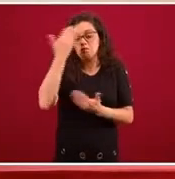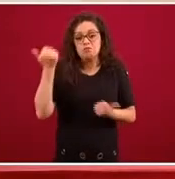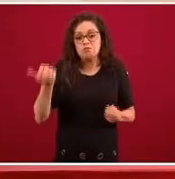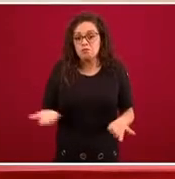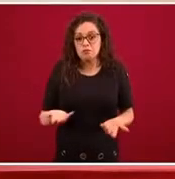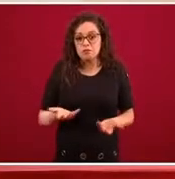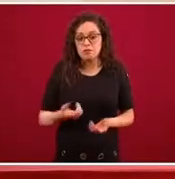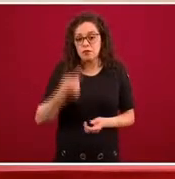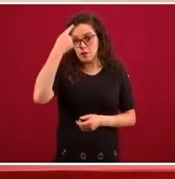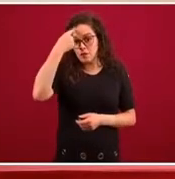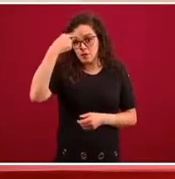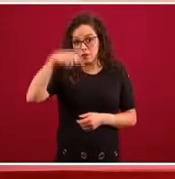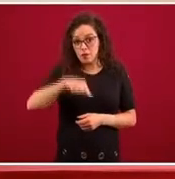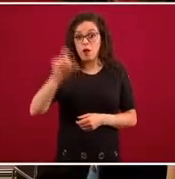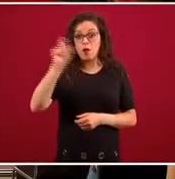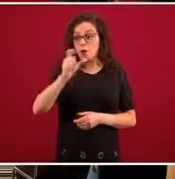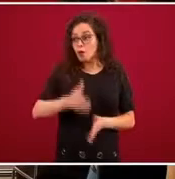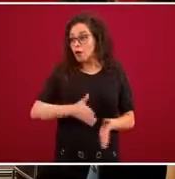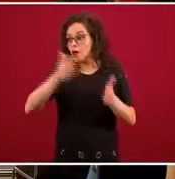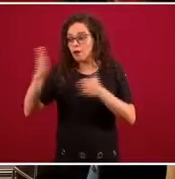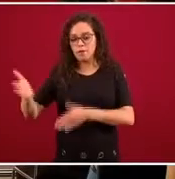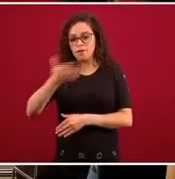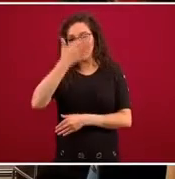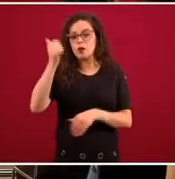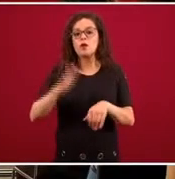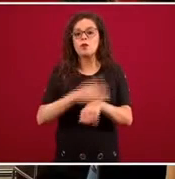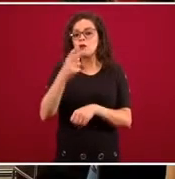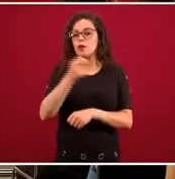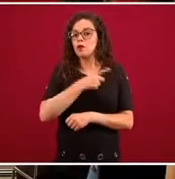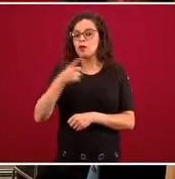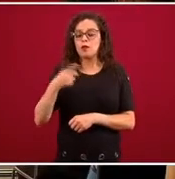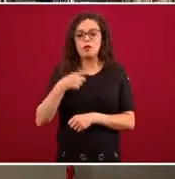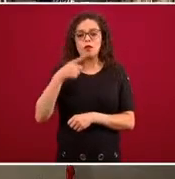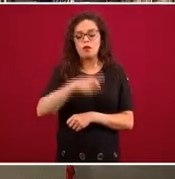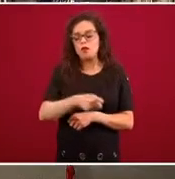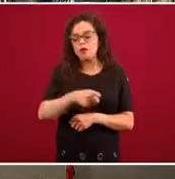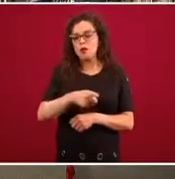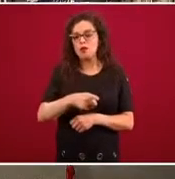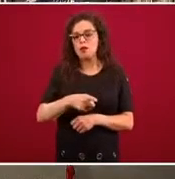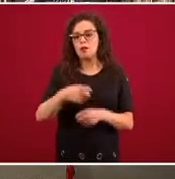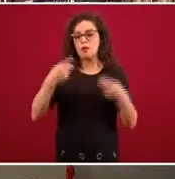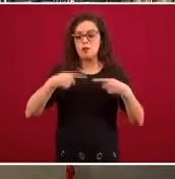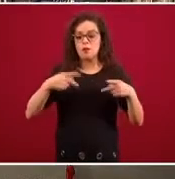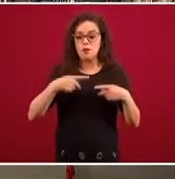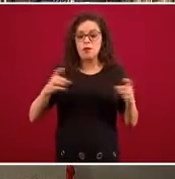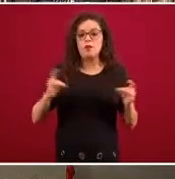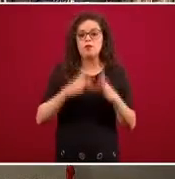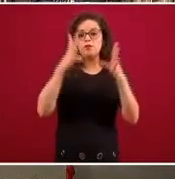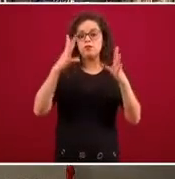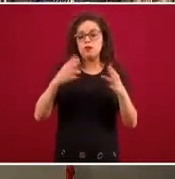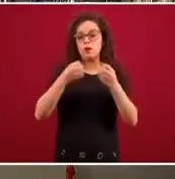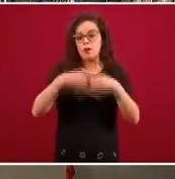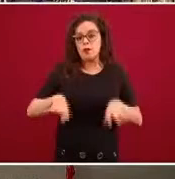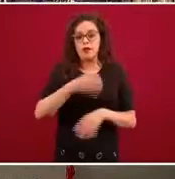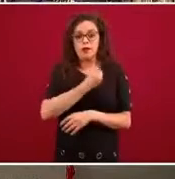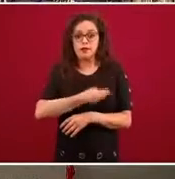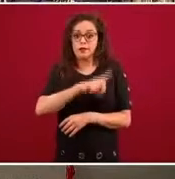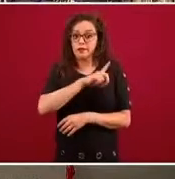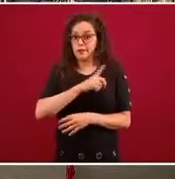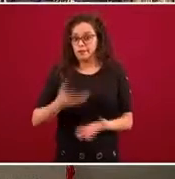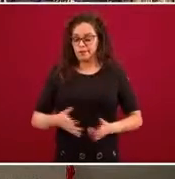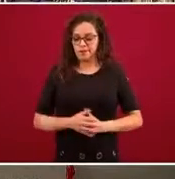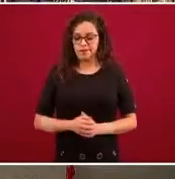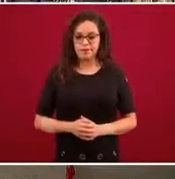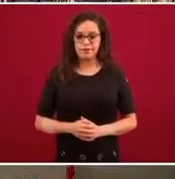will only continue to implement these measures as long as it is strictly necessary, and that